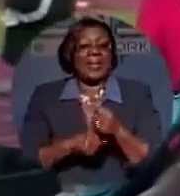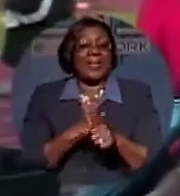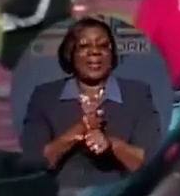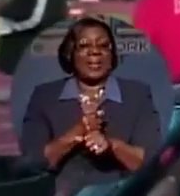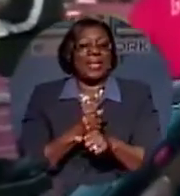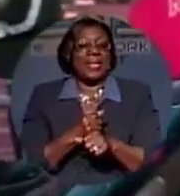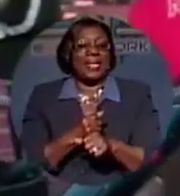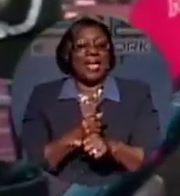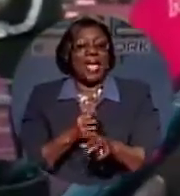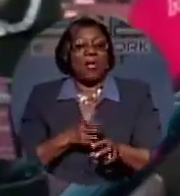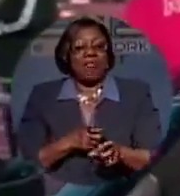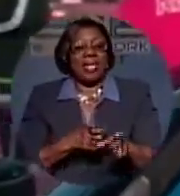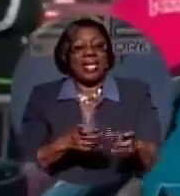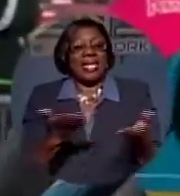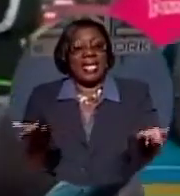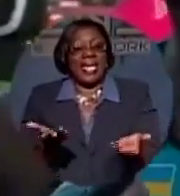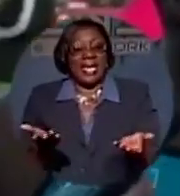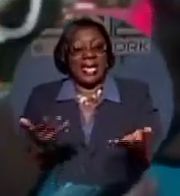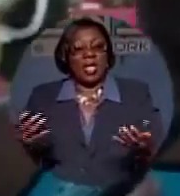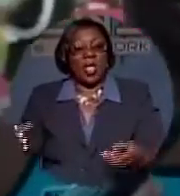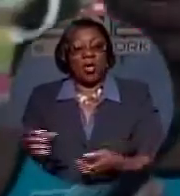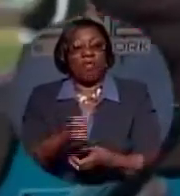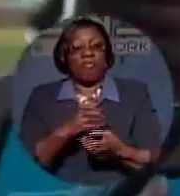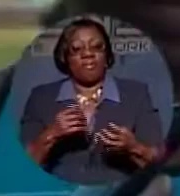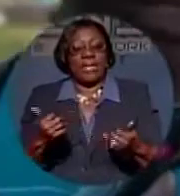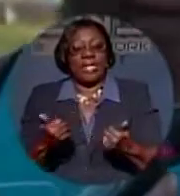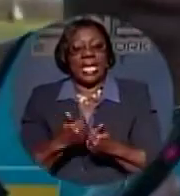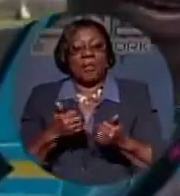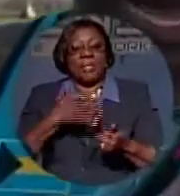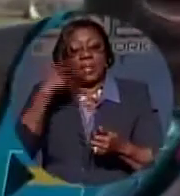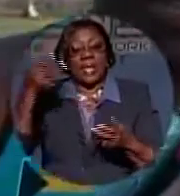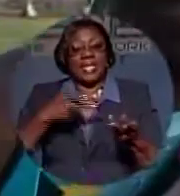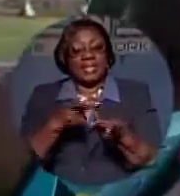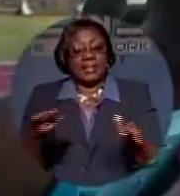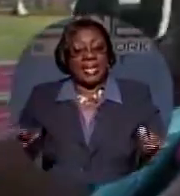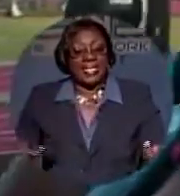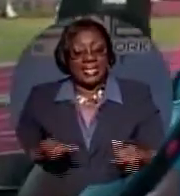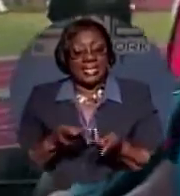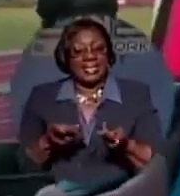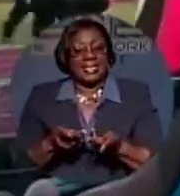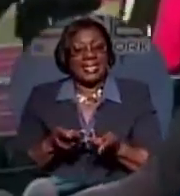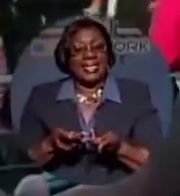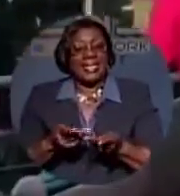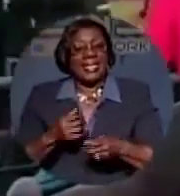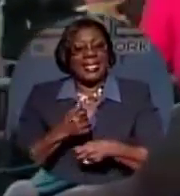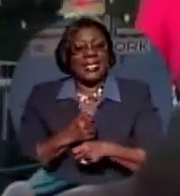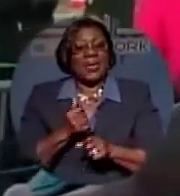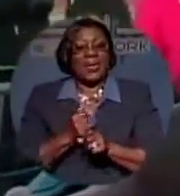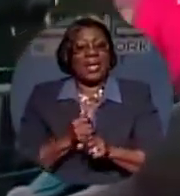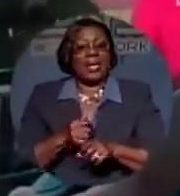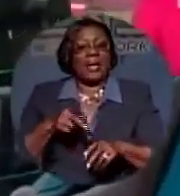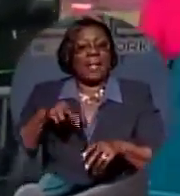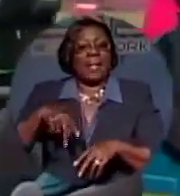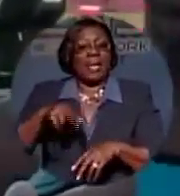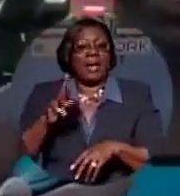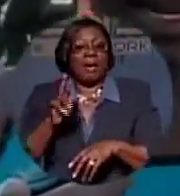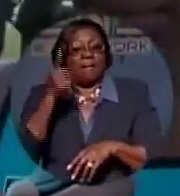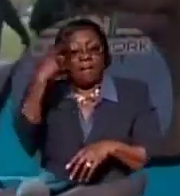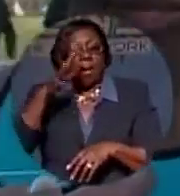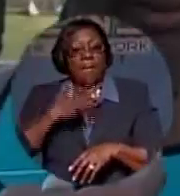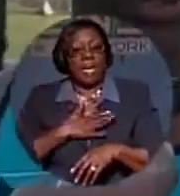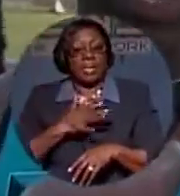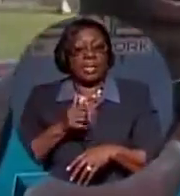and running it here at the Carifta Games for my country was the best place to actually make a PR for myself.